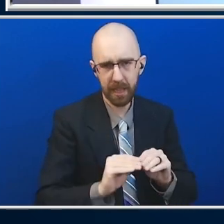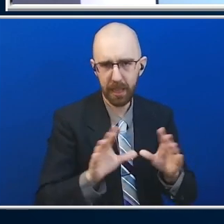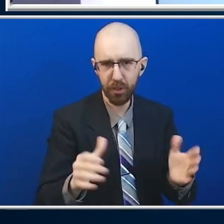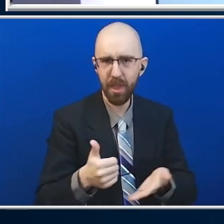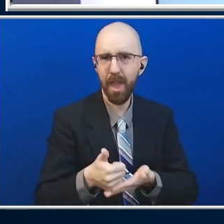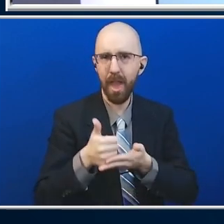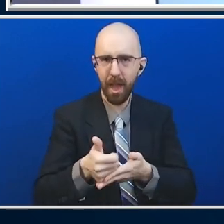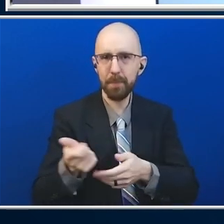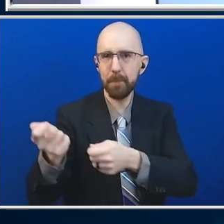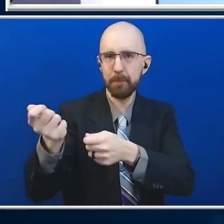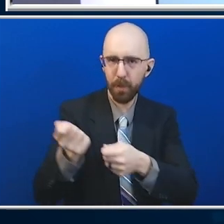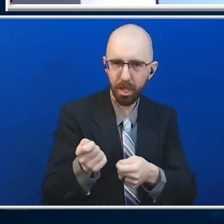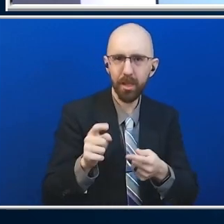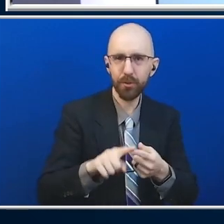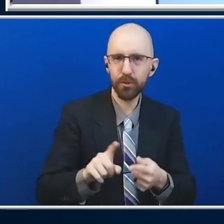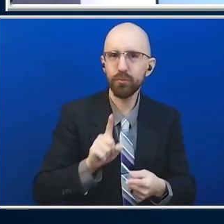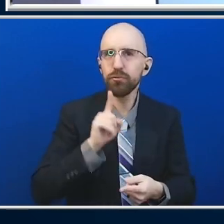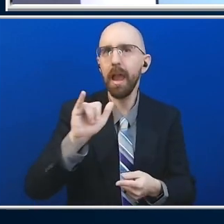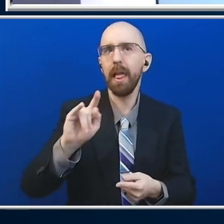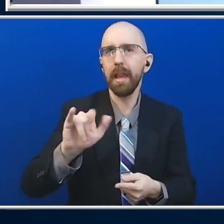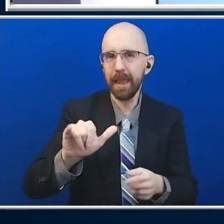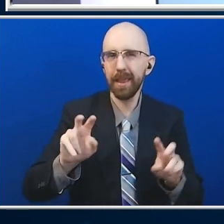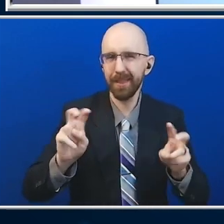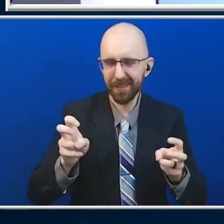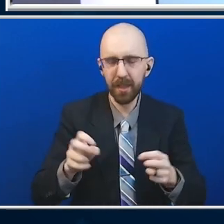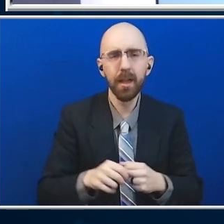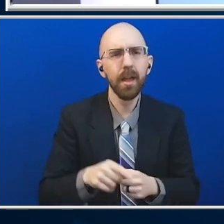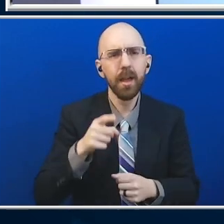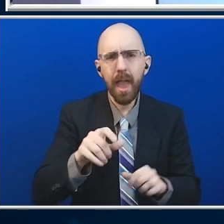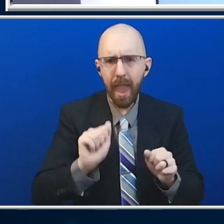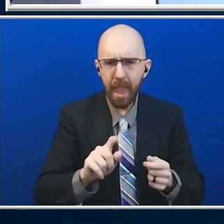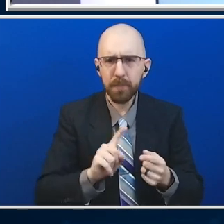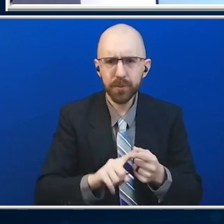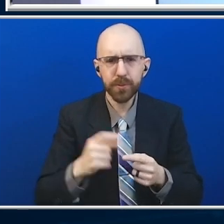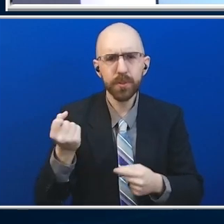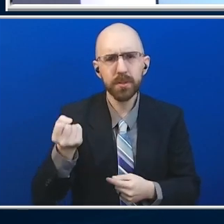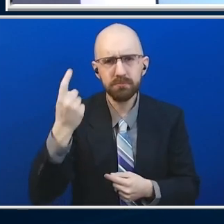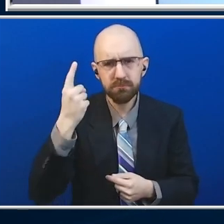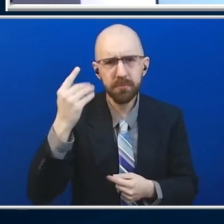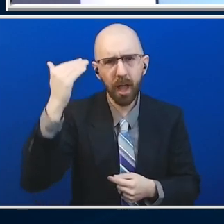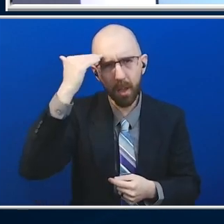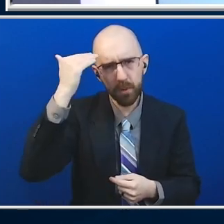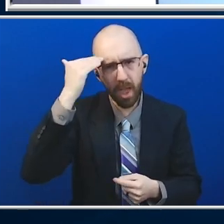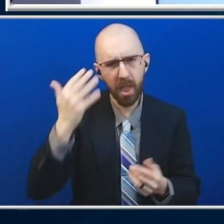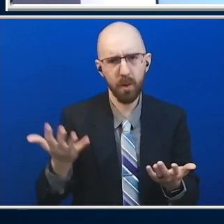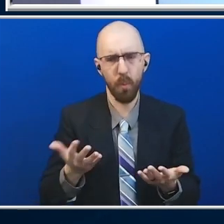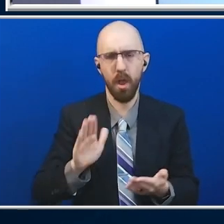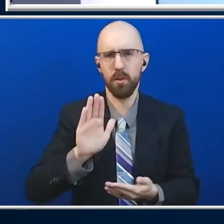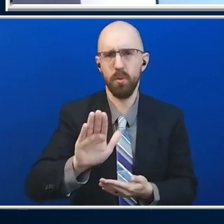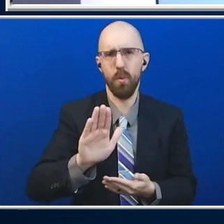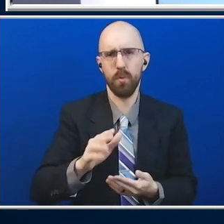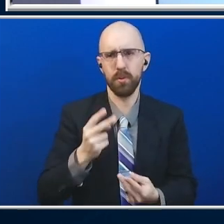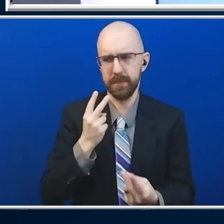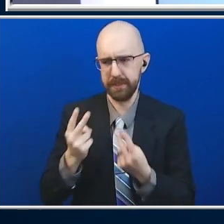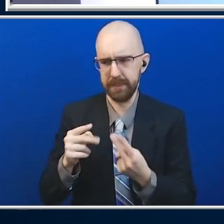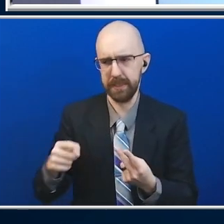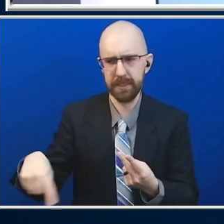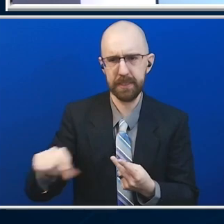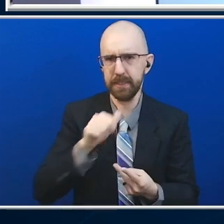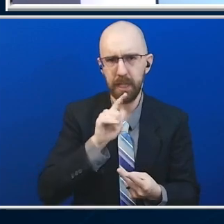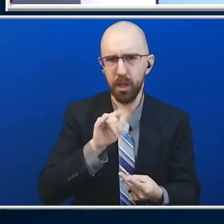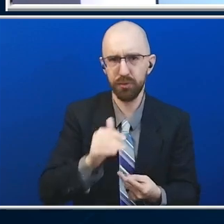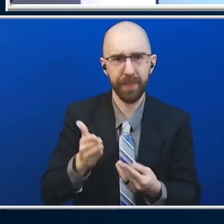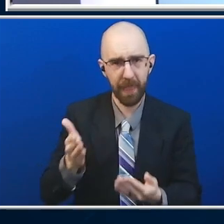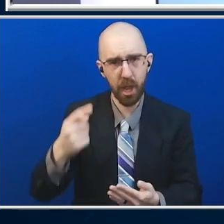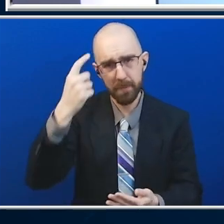reality, so to speak. But Dr. Ruckman, were you able to comprehend that what you were seeing wasn't really there, that your mind was trying to play a